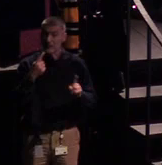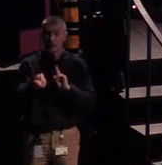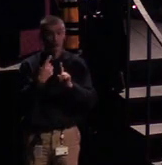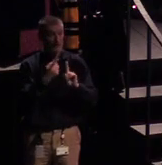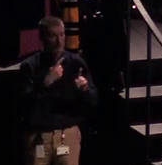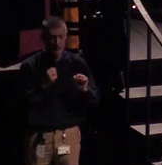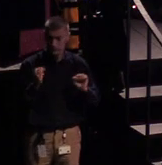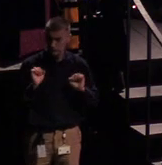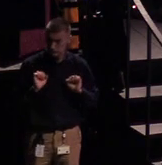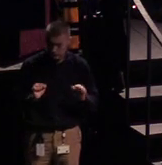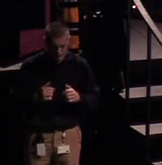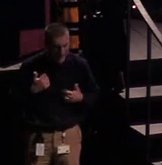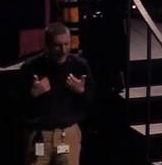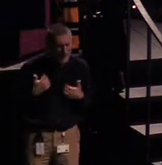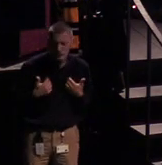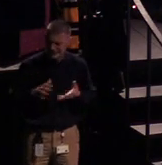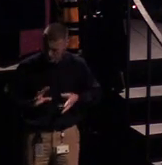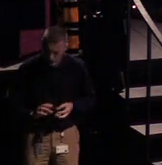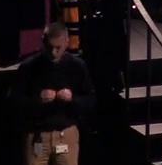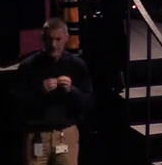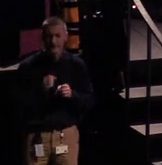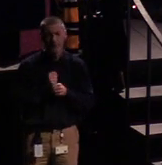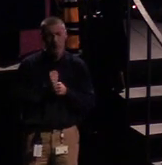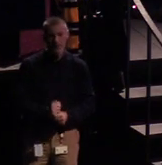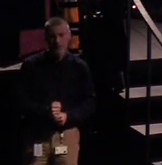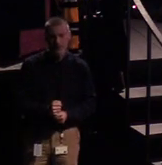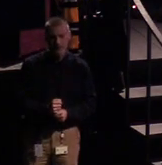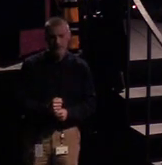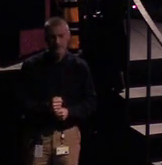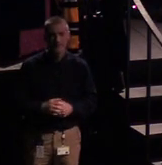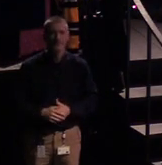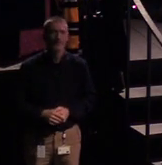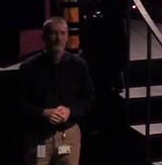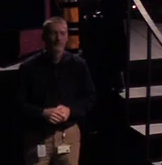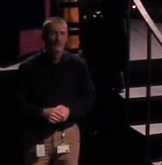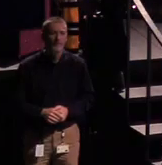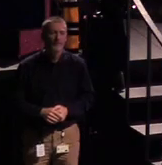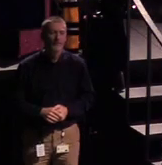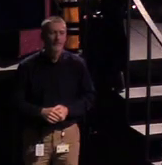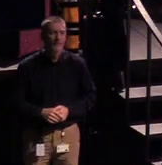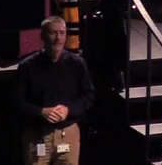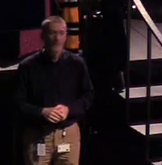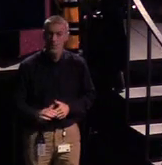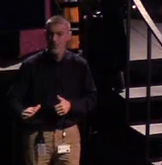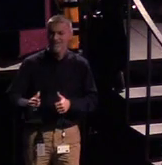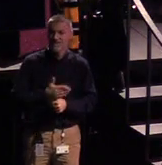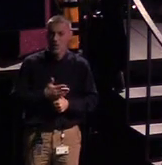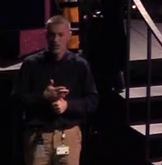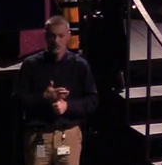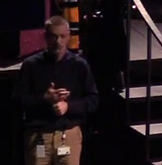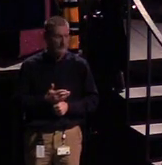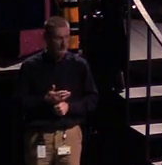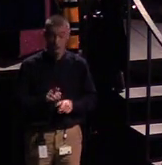energy creativity and commitment fracking first the politic biscuit